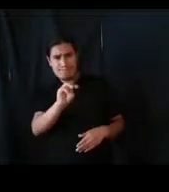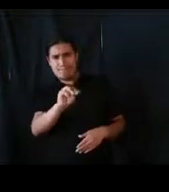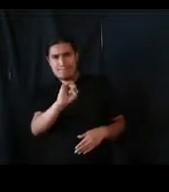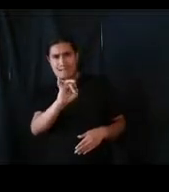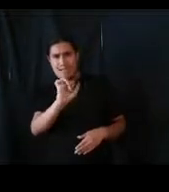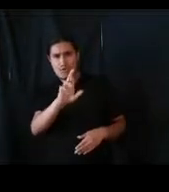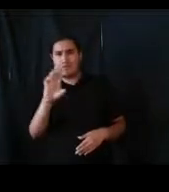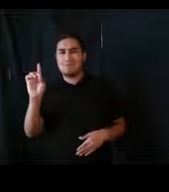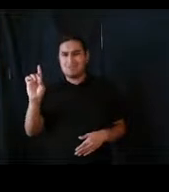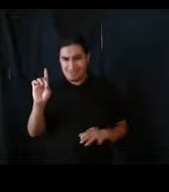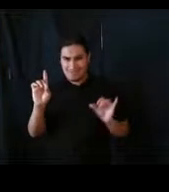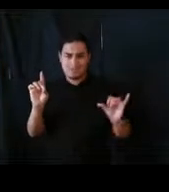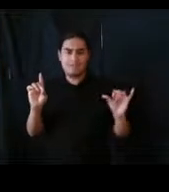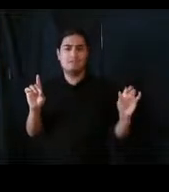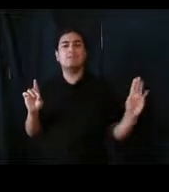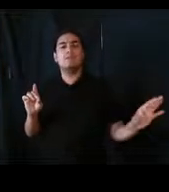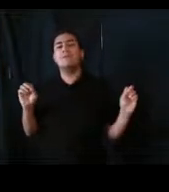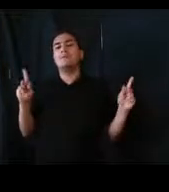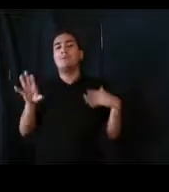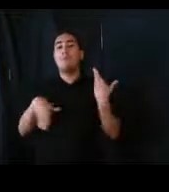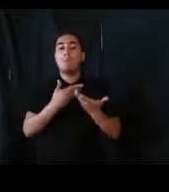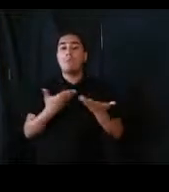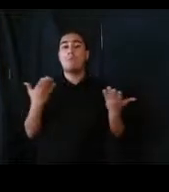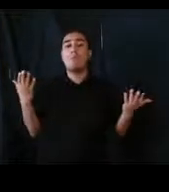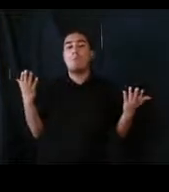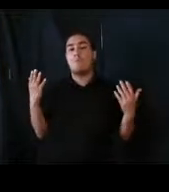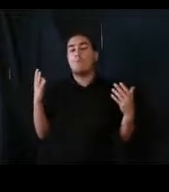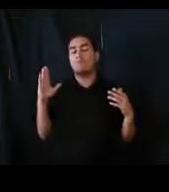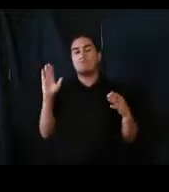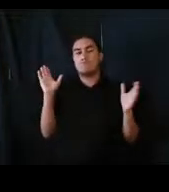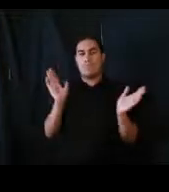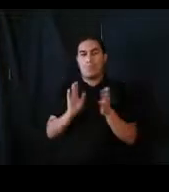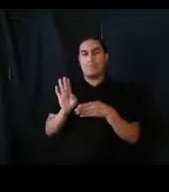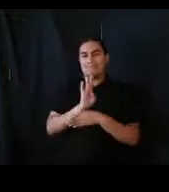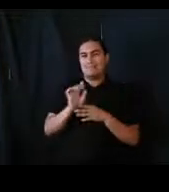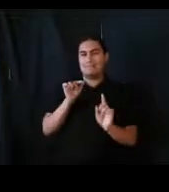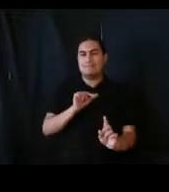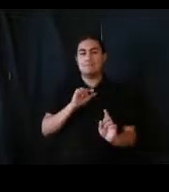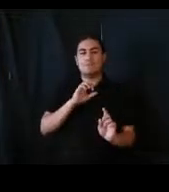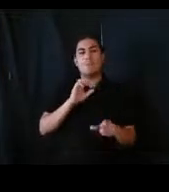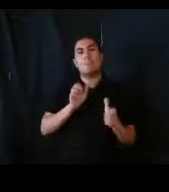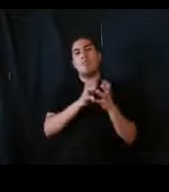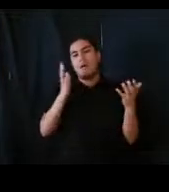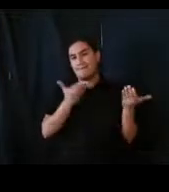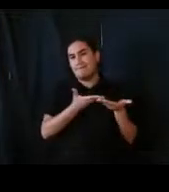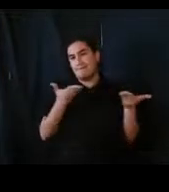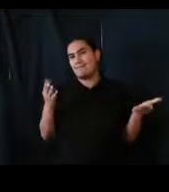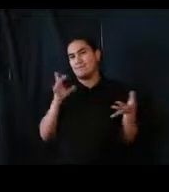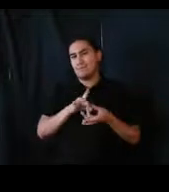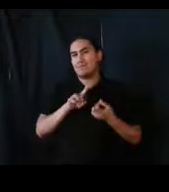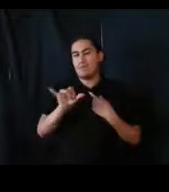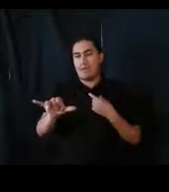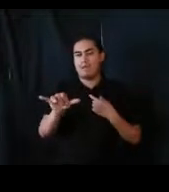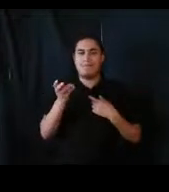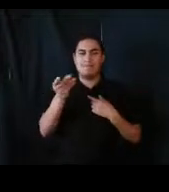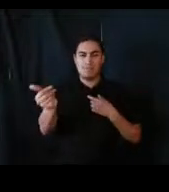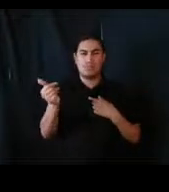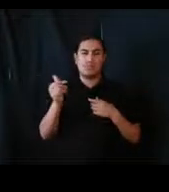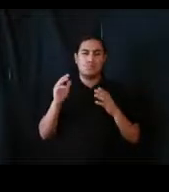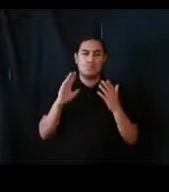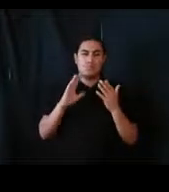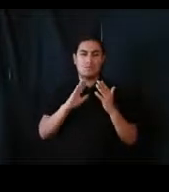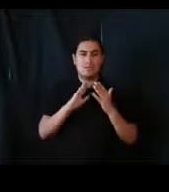are all small business those are all good to small business so there's been a lot of stuff that goes on there's a couple different committees i'll draw your attention to